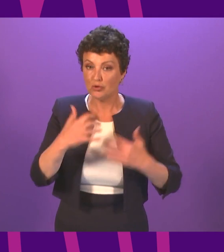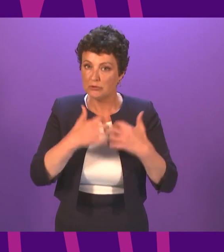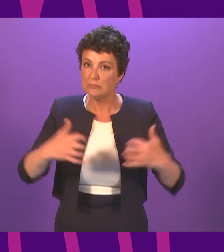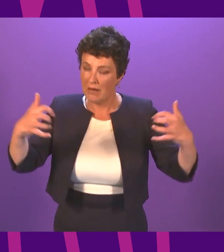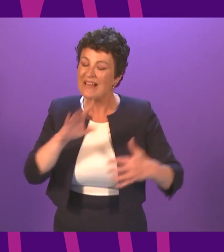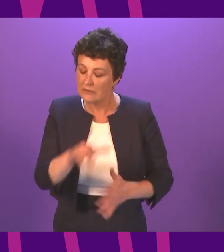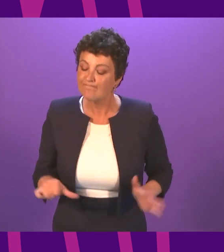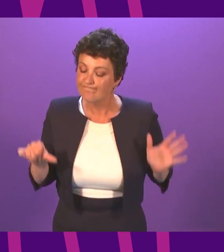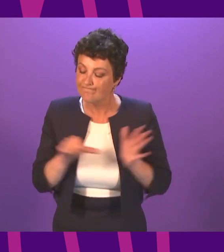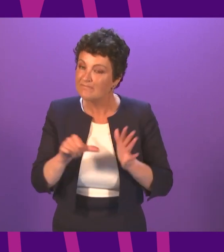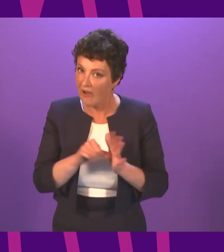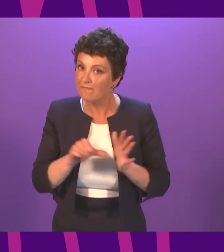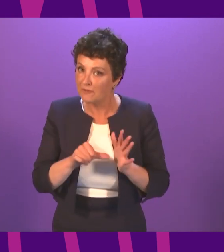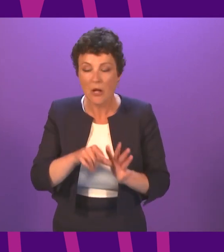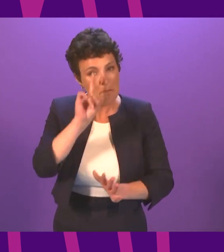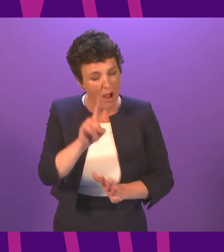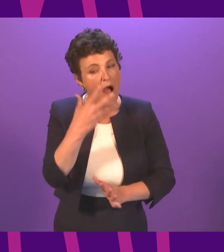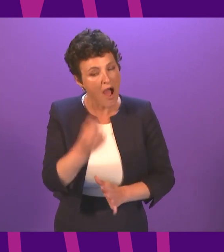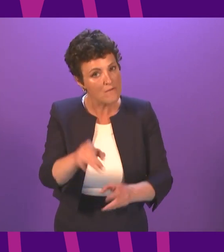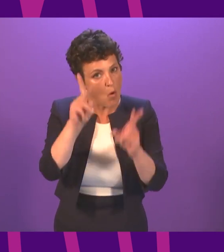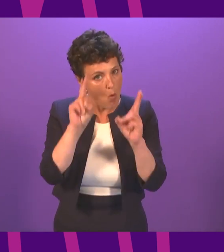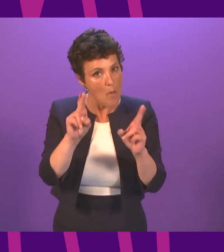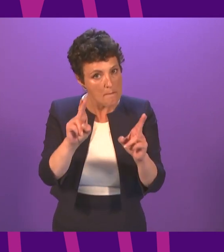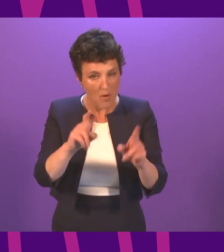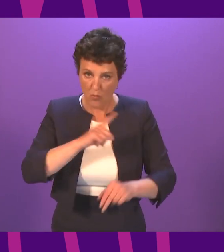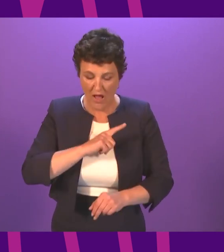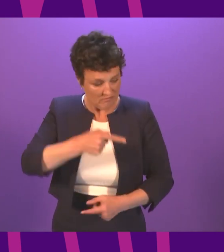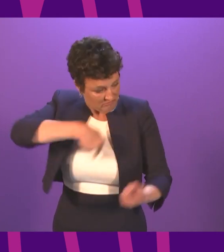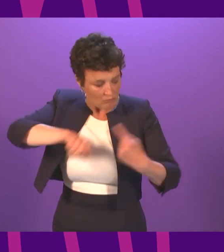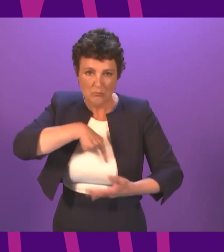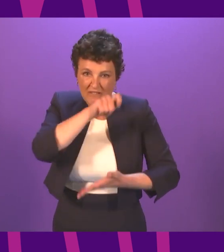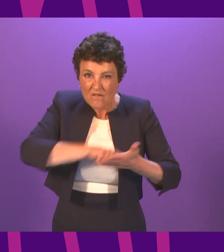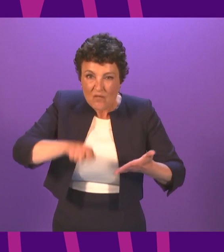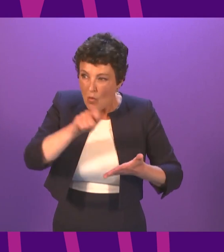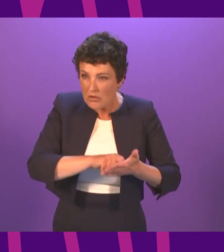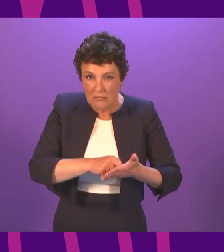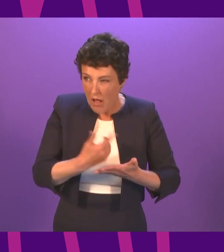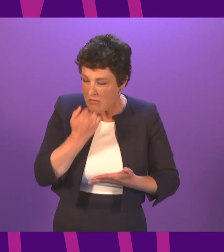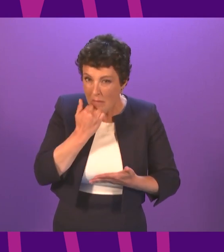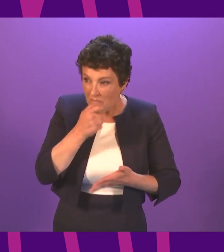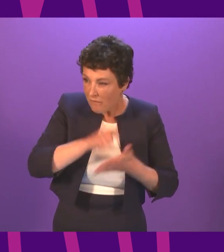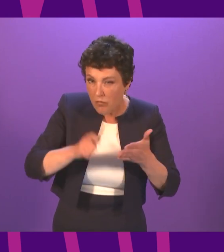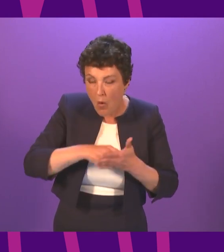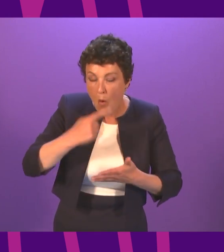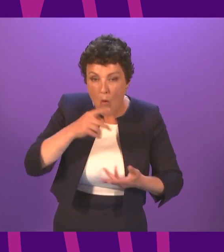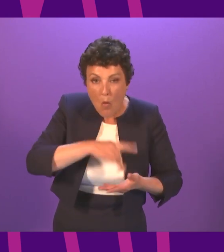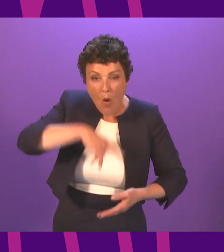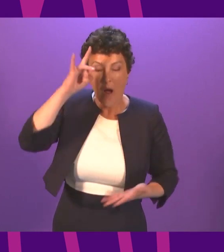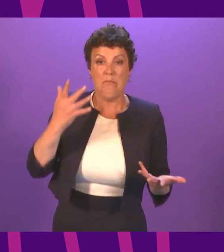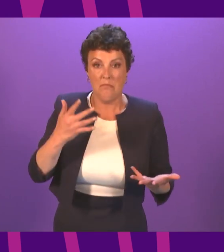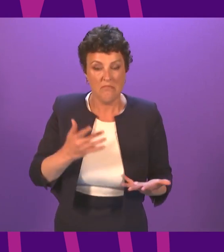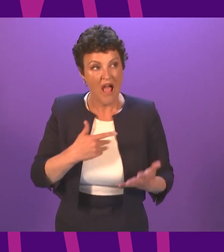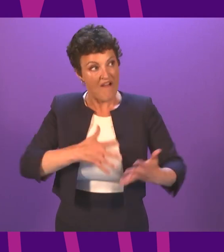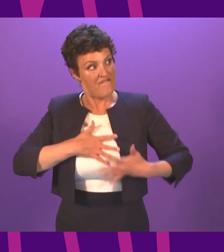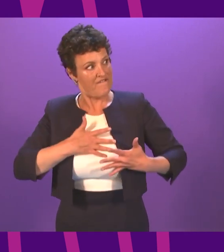to be optimistic. We have been elected on a bigger voter turnout and by a wider franchise than ever before. We look more like the